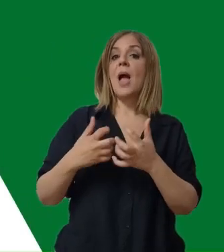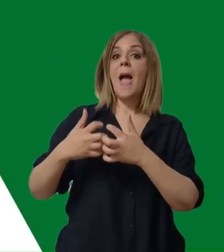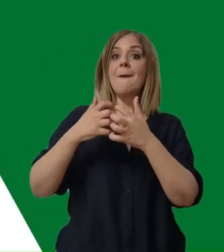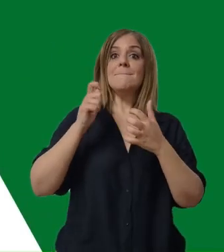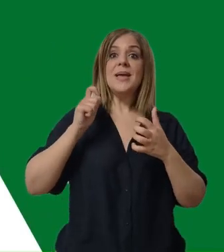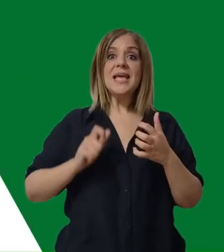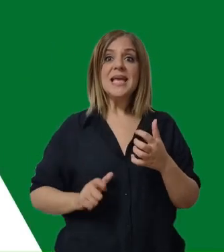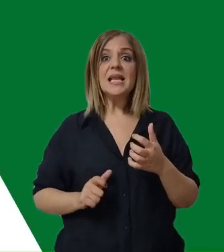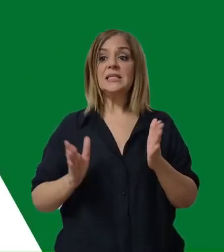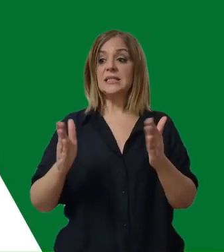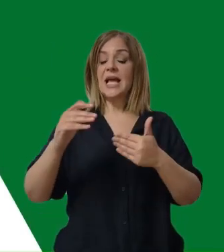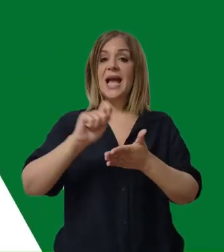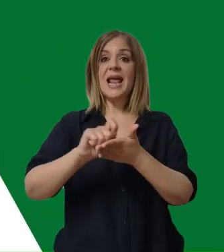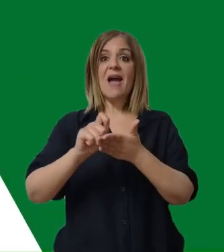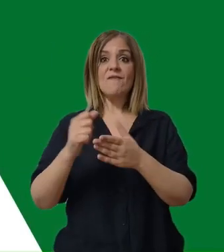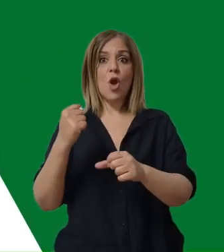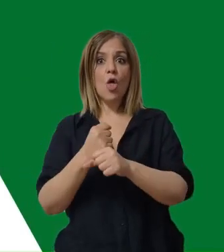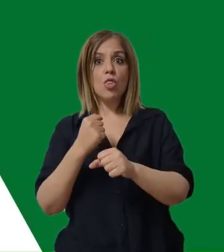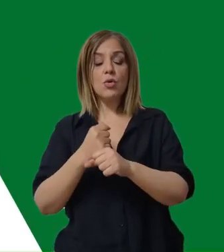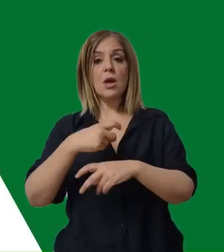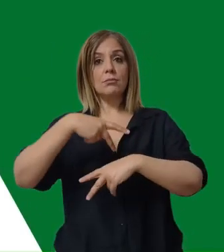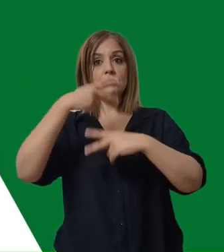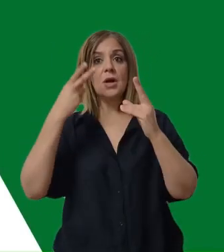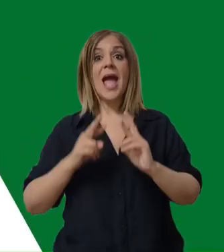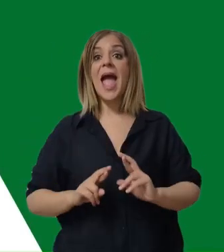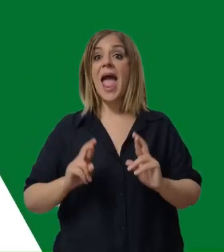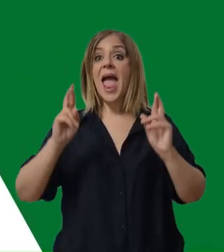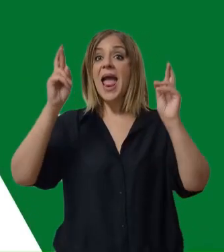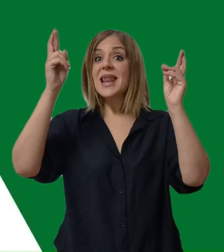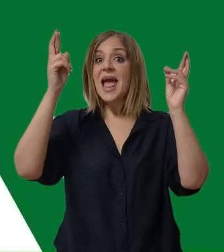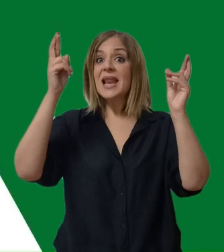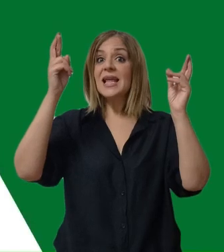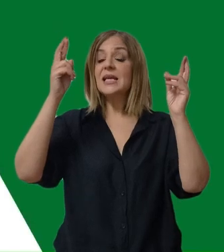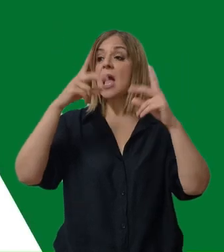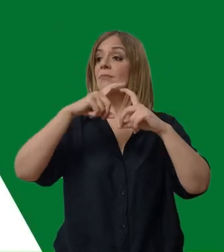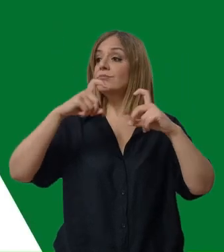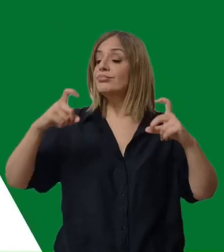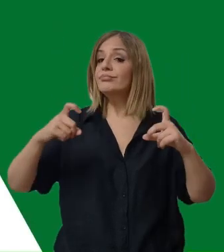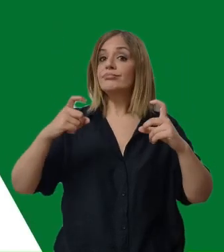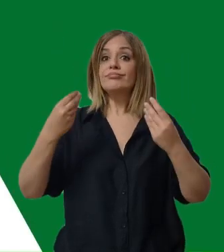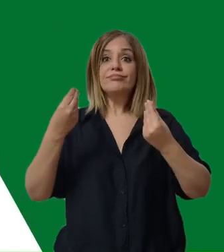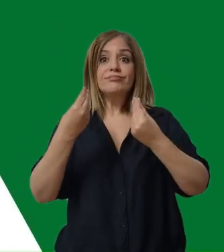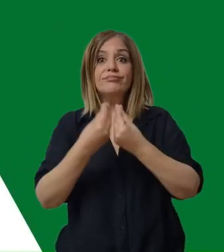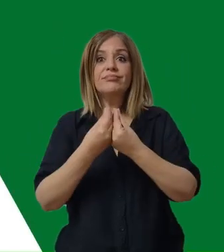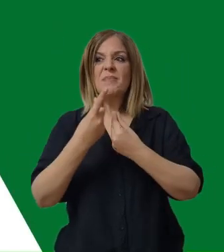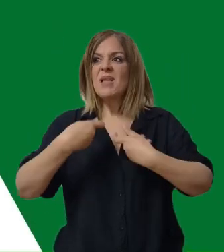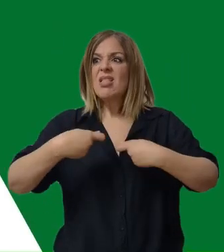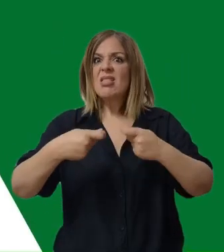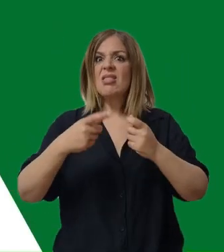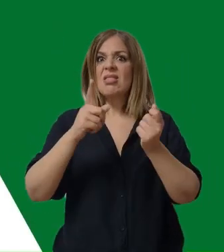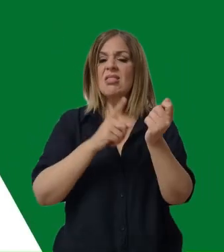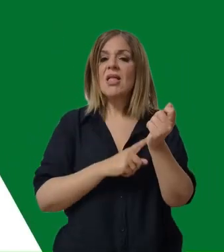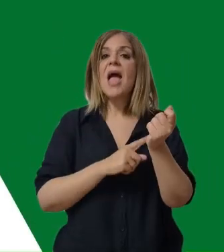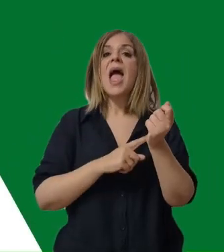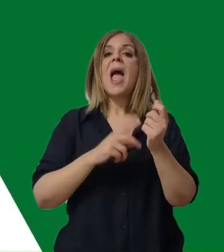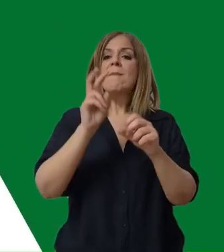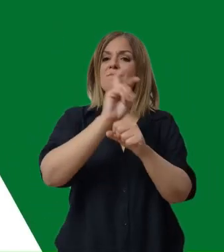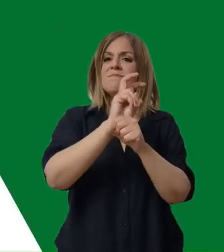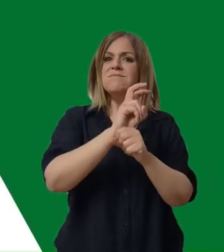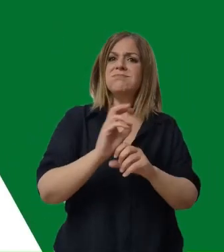business and office work, we can use energy efficient equipment and digitize documents to save